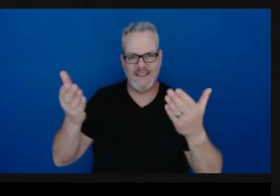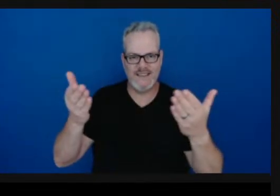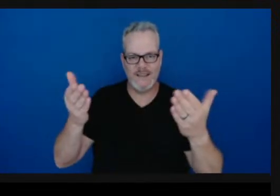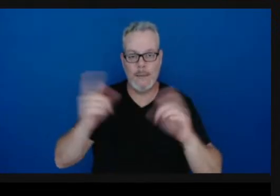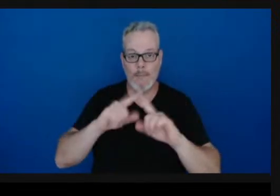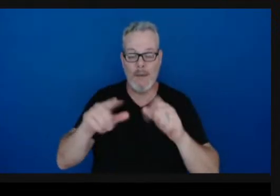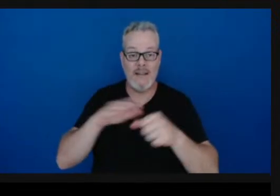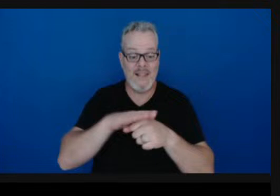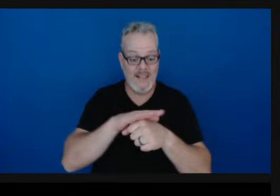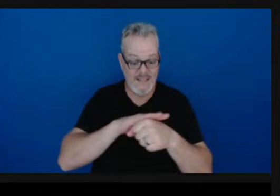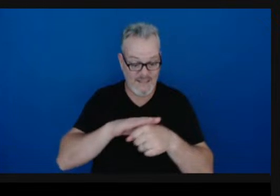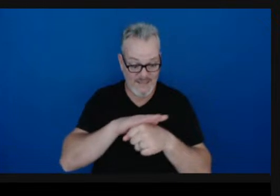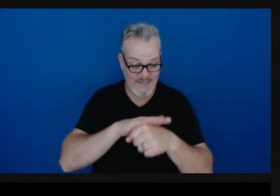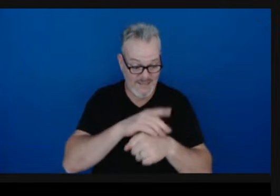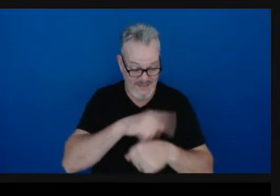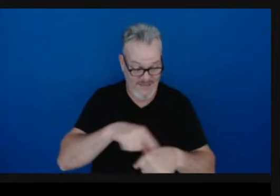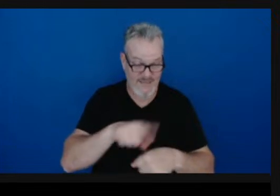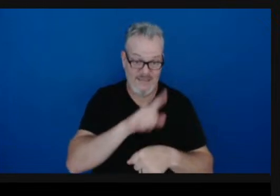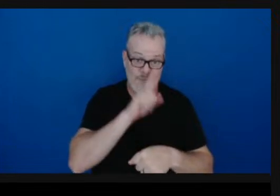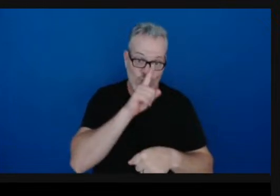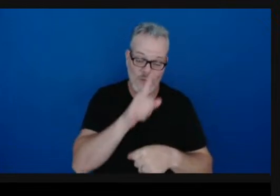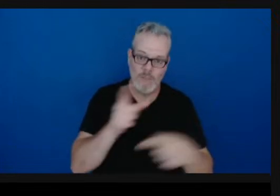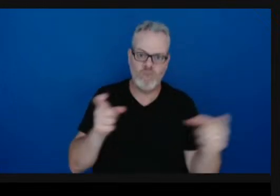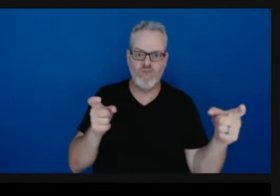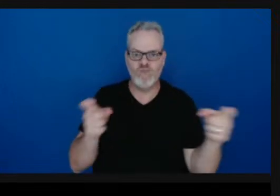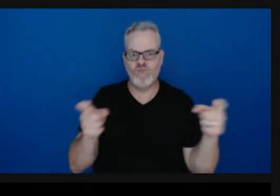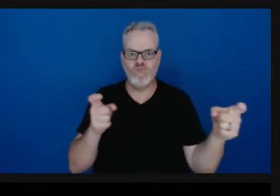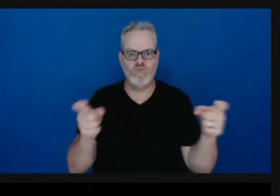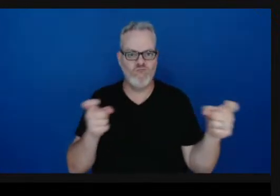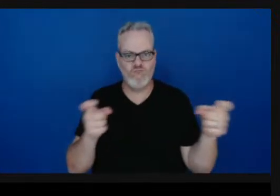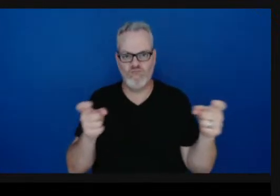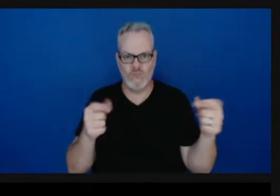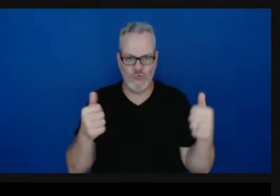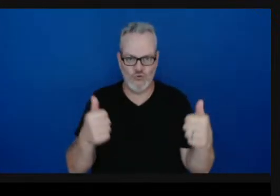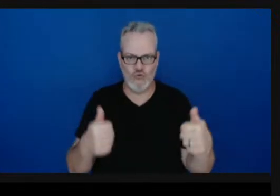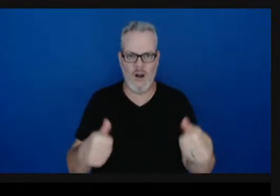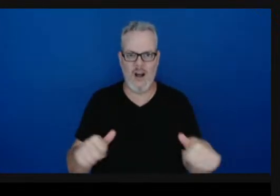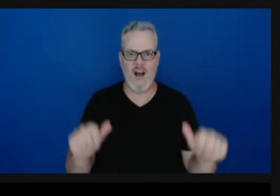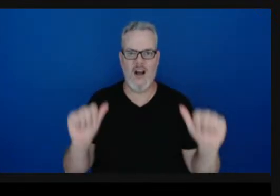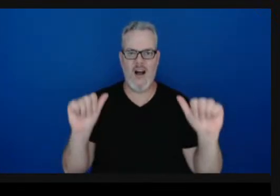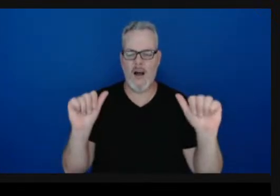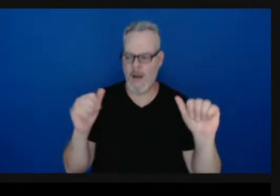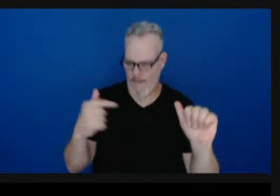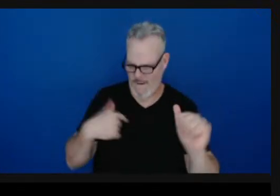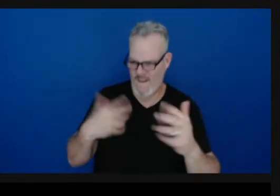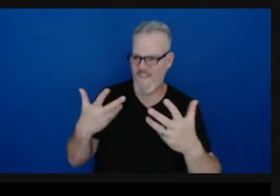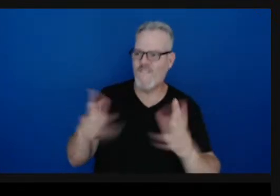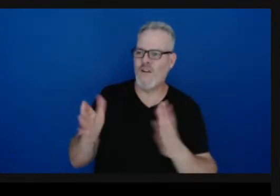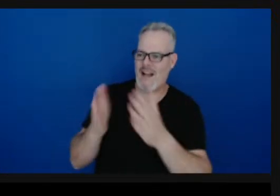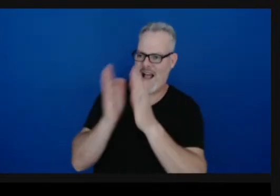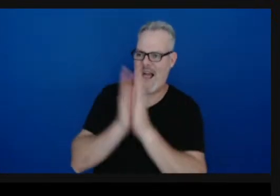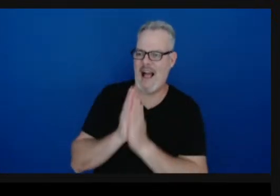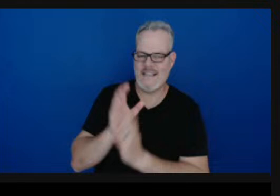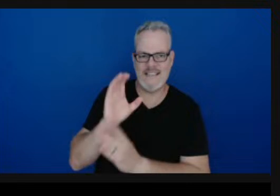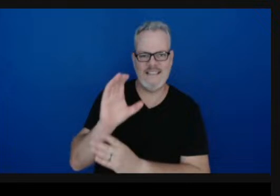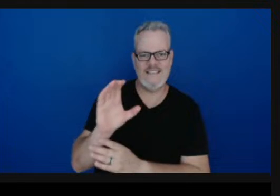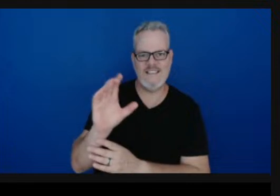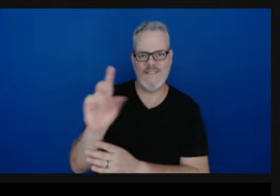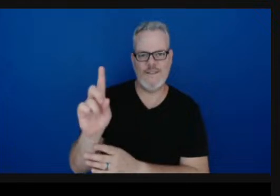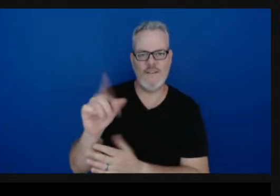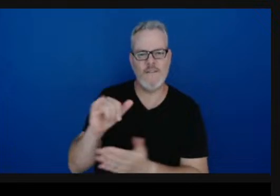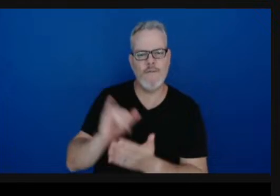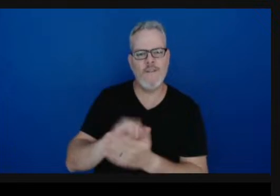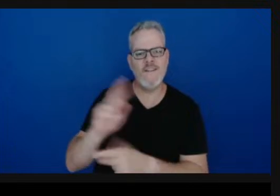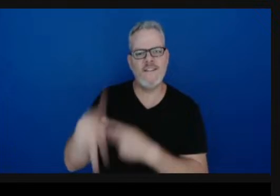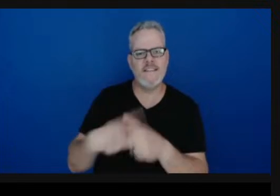really much at all, right? I'm sure they're telling the civil defense what's going on. I did ask at civil defense, like, for this type of